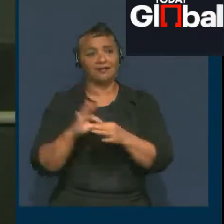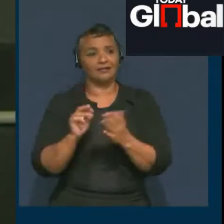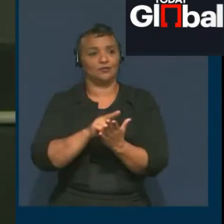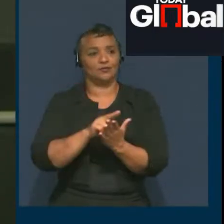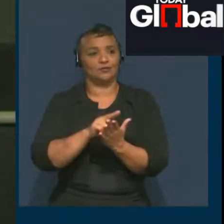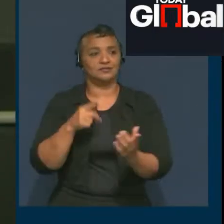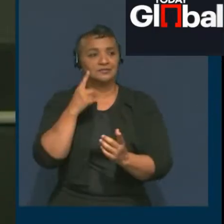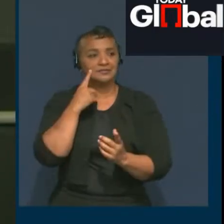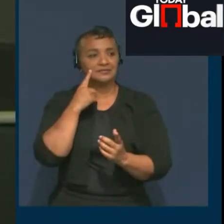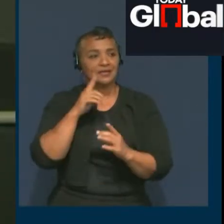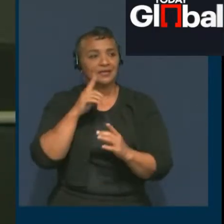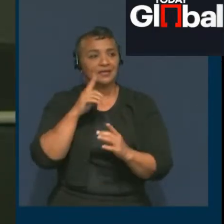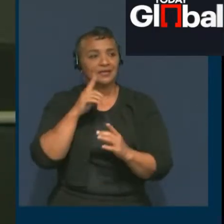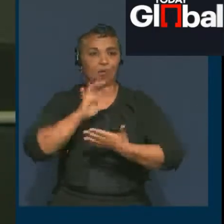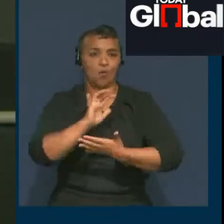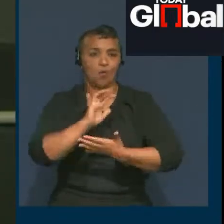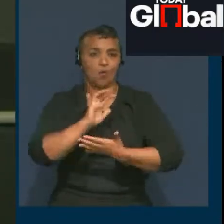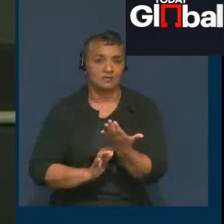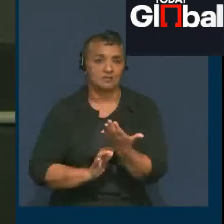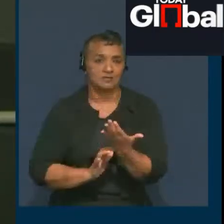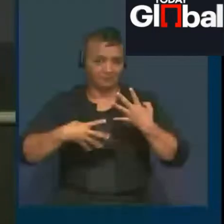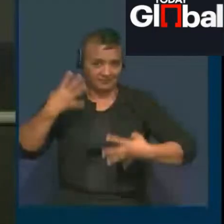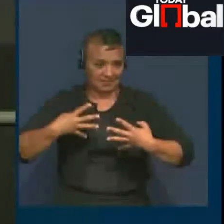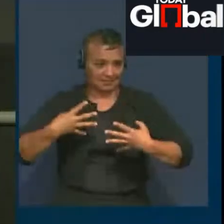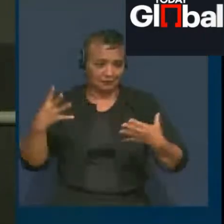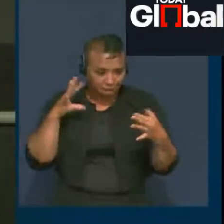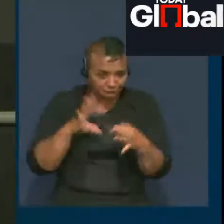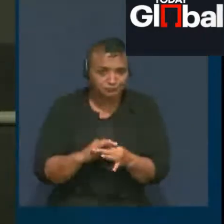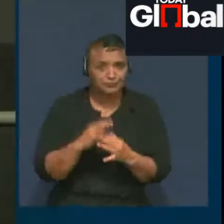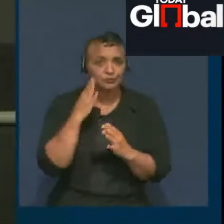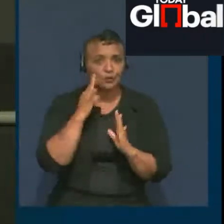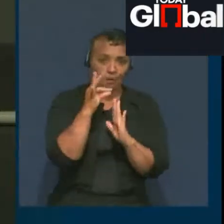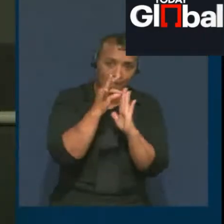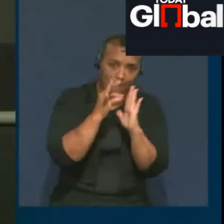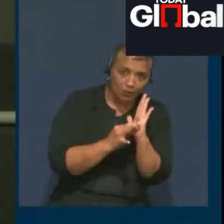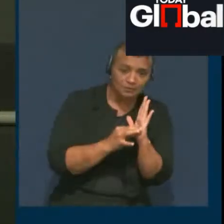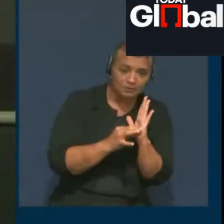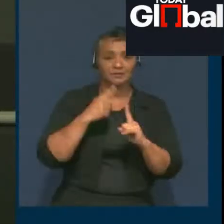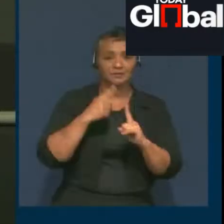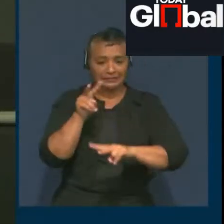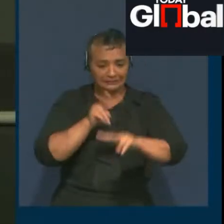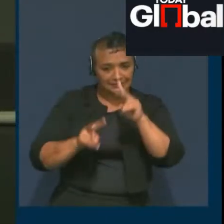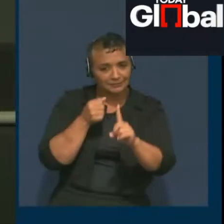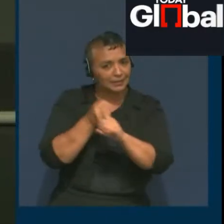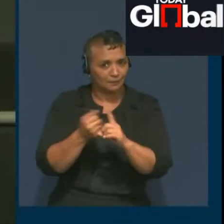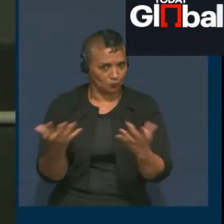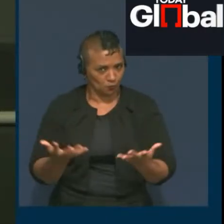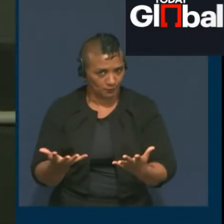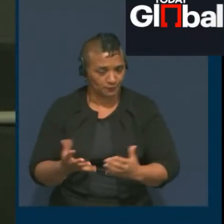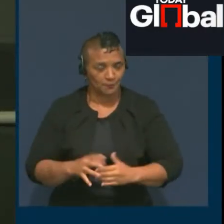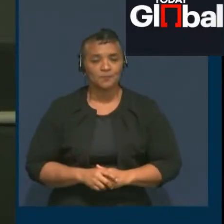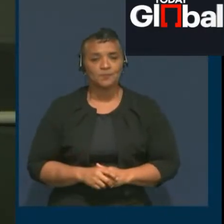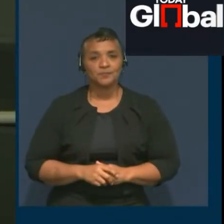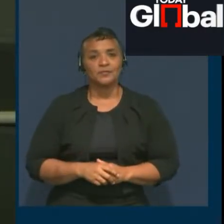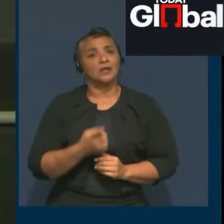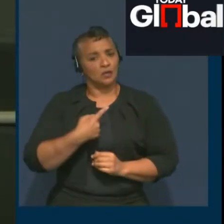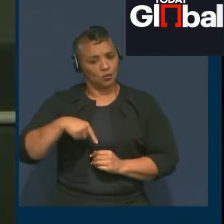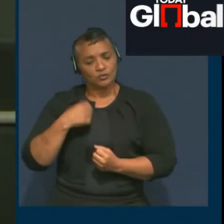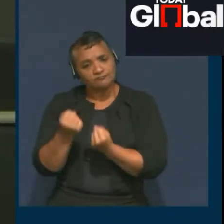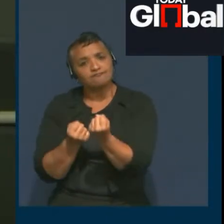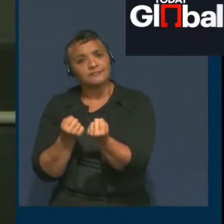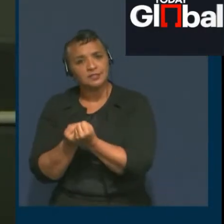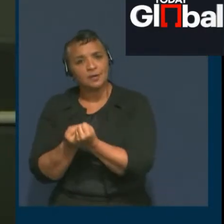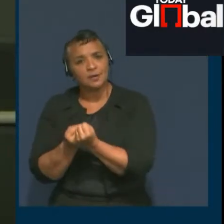the importance of collecting data and using them in the formulation of policies and the assessment of their impact. We also continue to support Gulf and